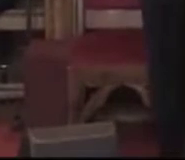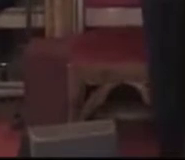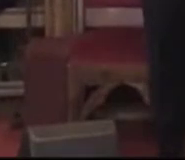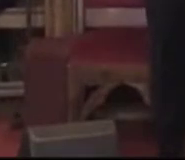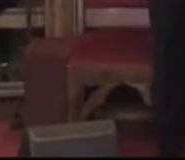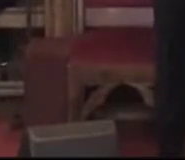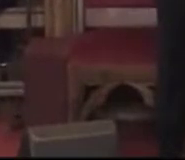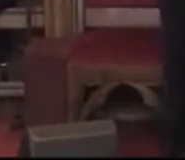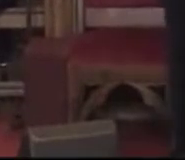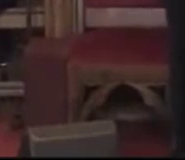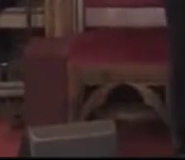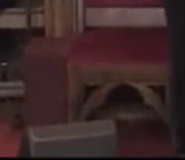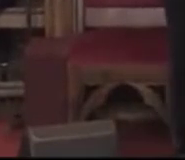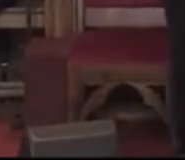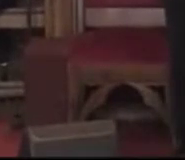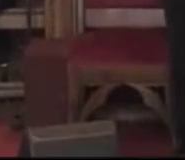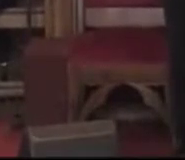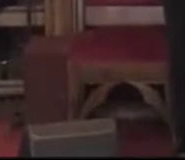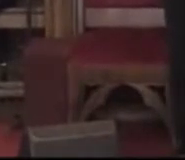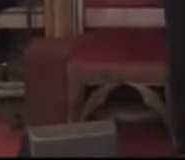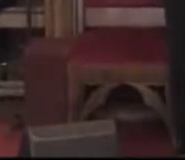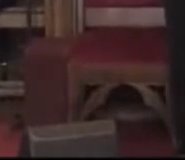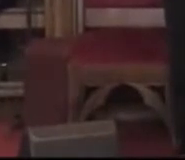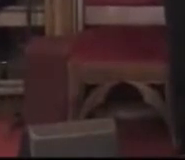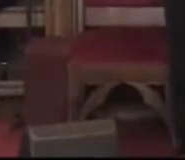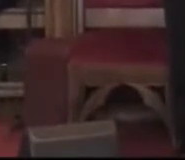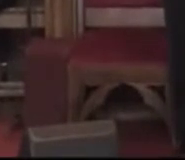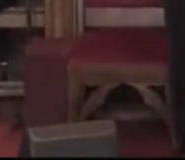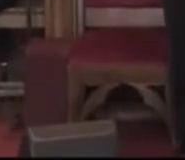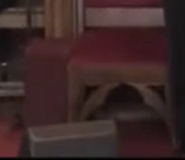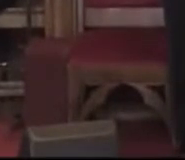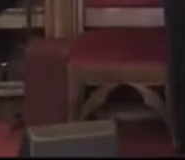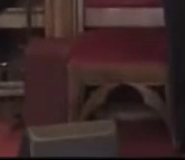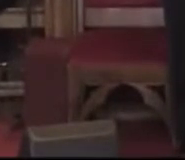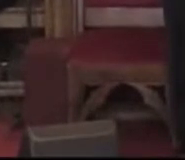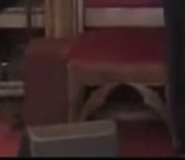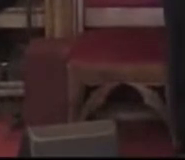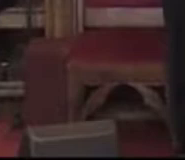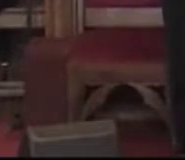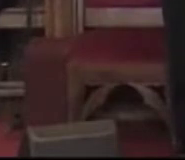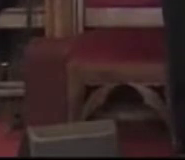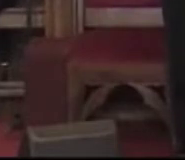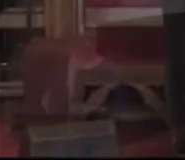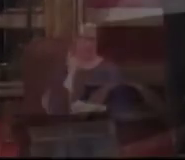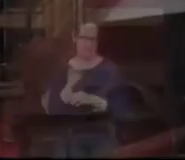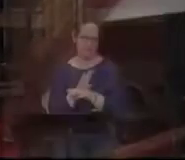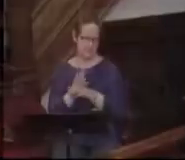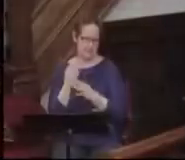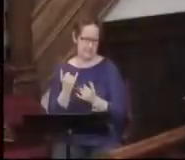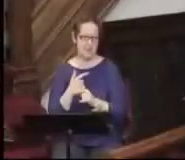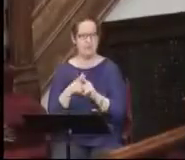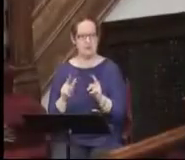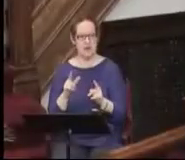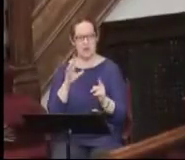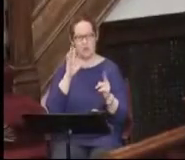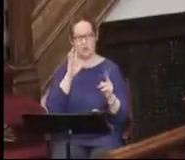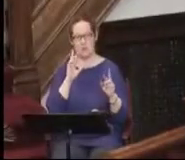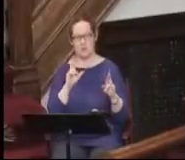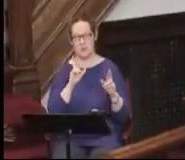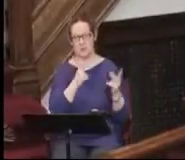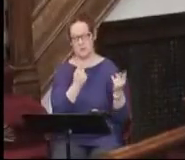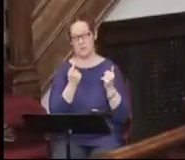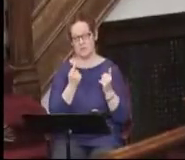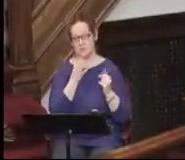And certainly with the death of Jim Flaherty, these are difficult times for him. And so we hope to hear back in a little